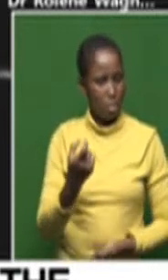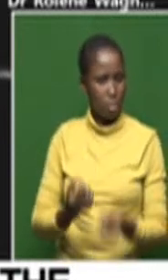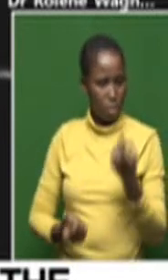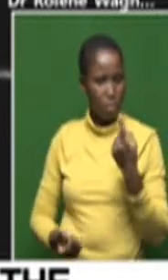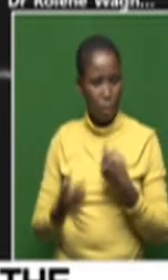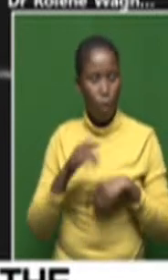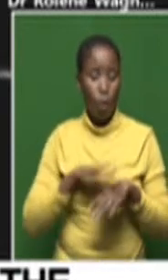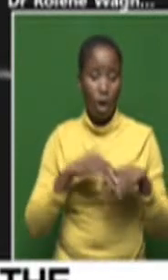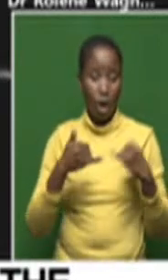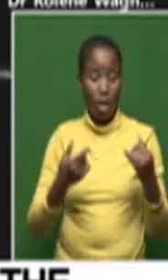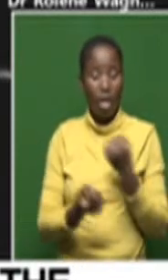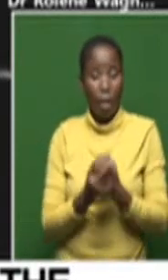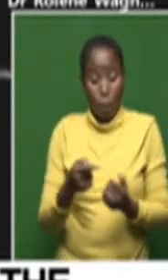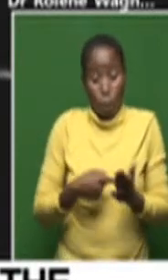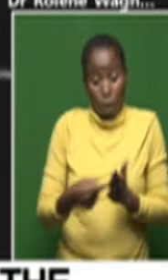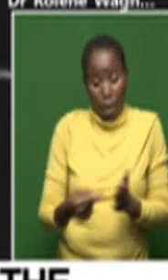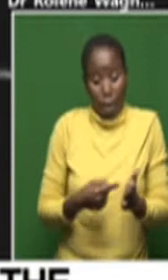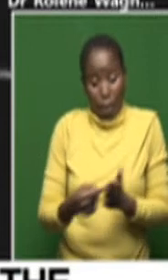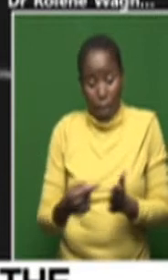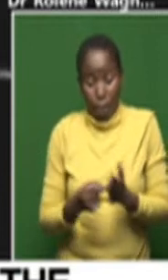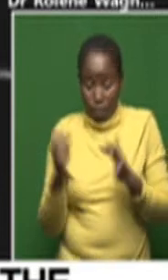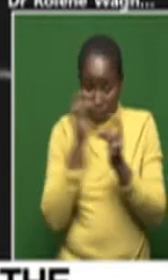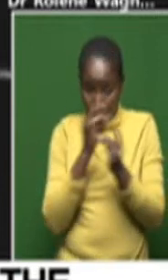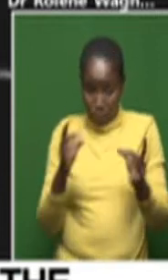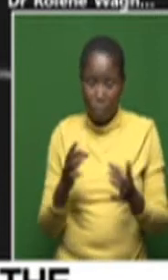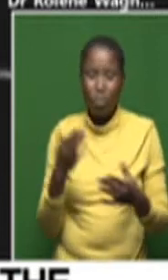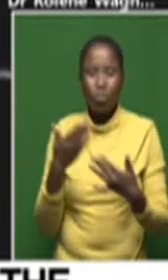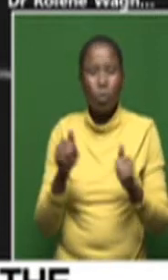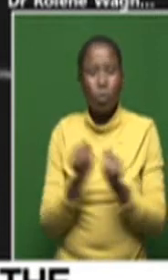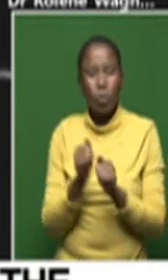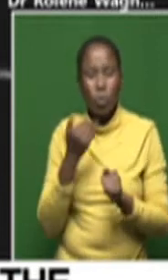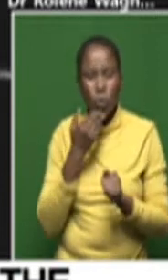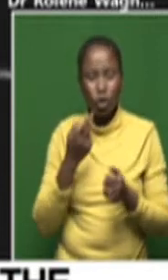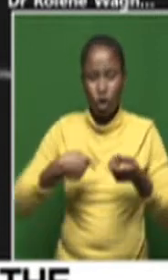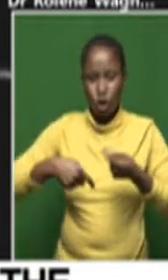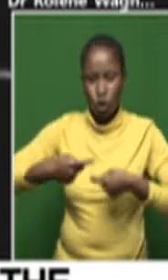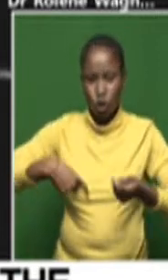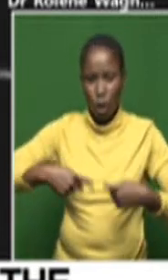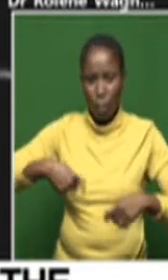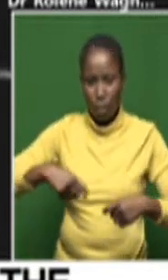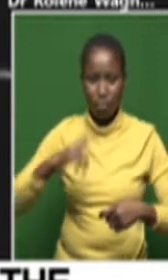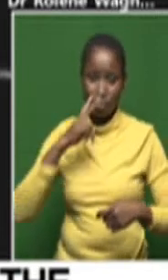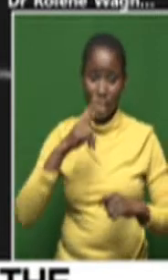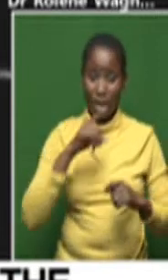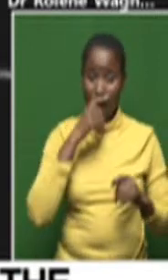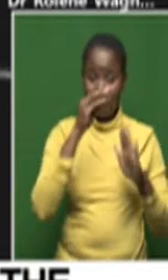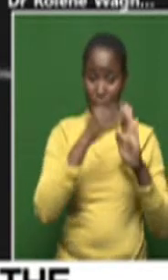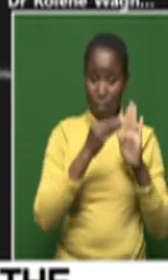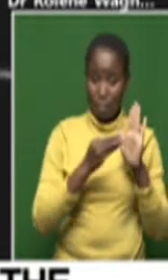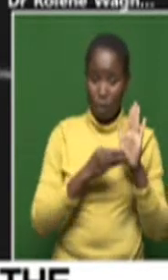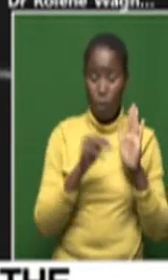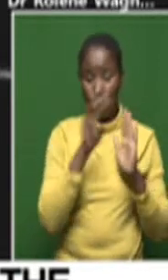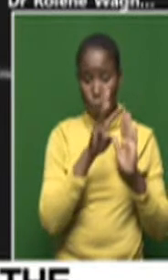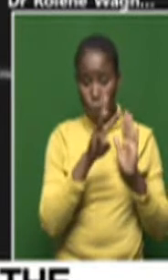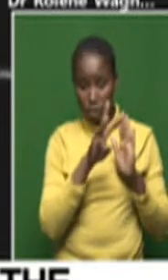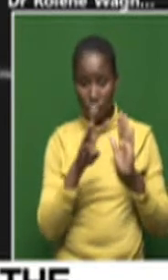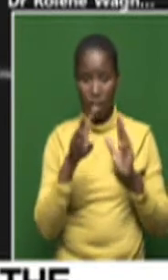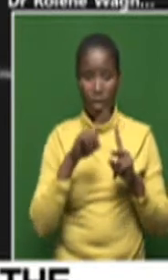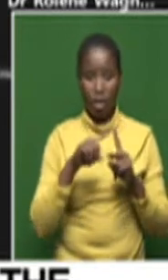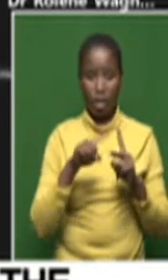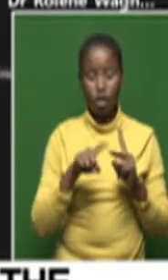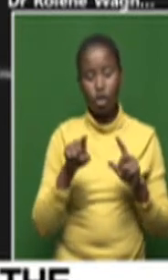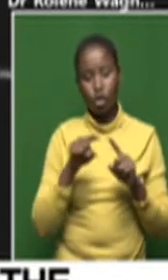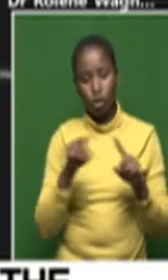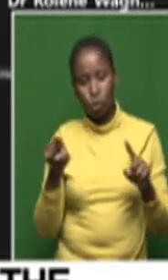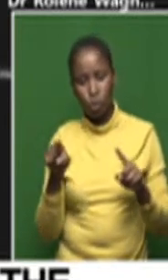each week. These are in partnership with our retailers. And again, you can see from the list that it goes from the western part of our province all the